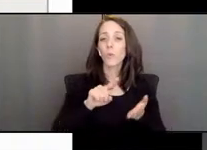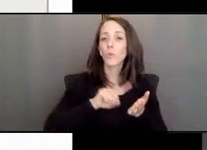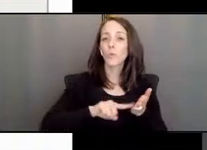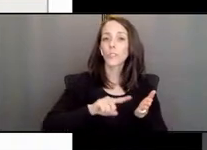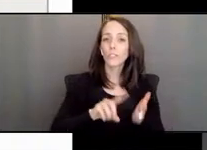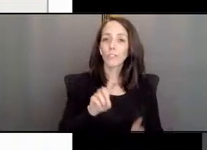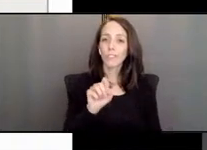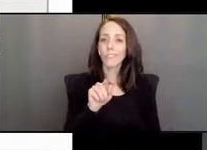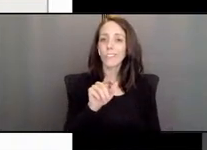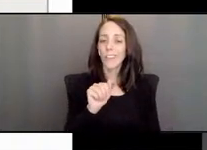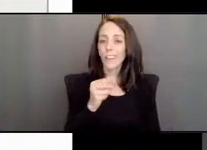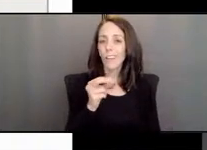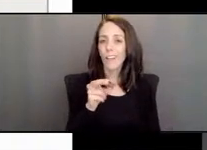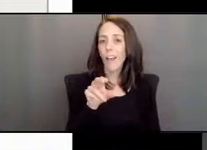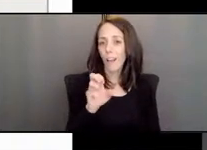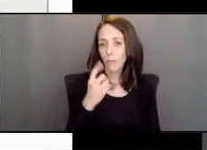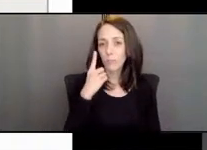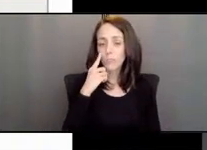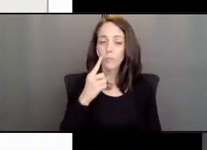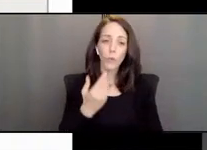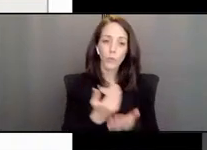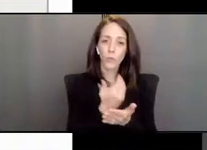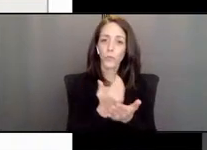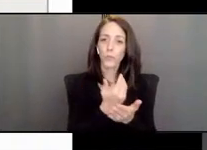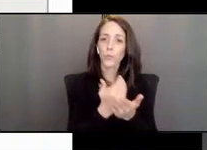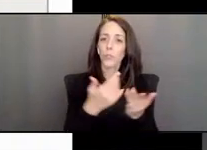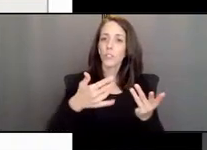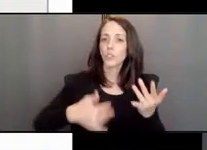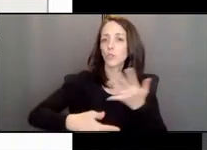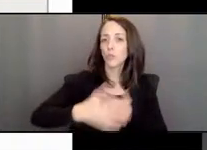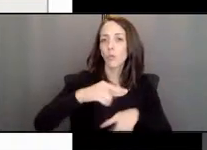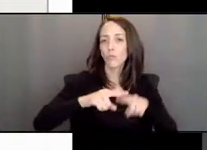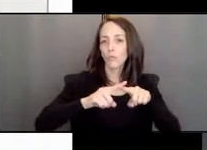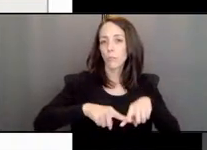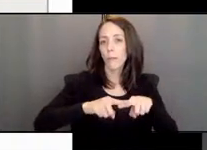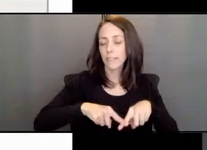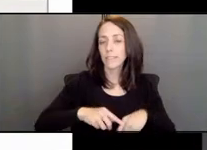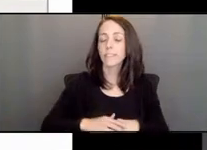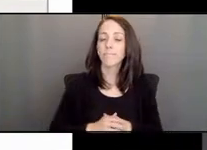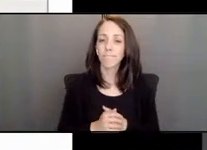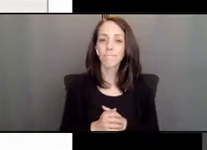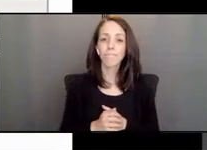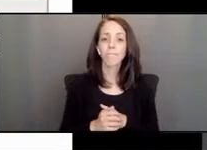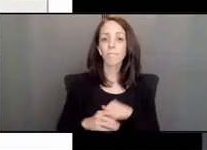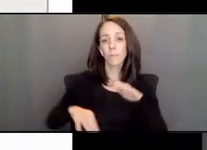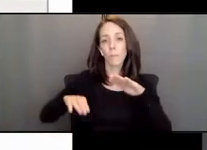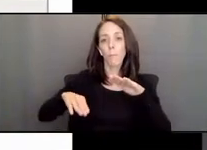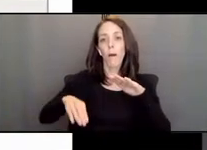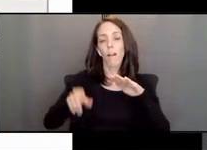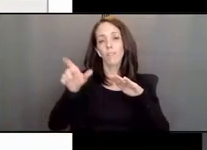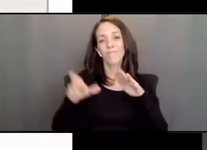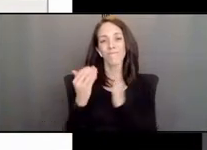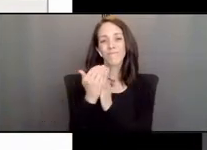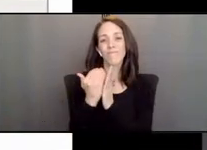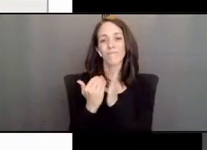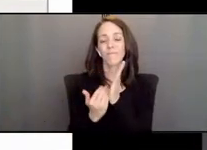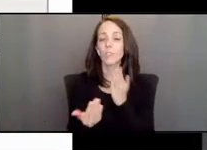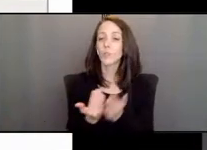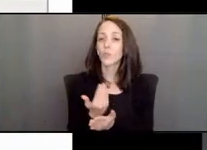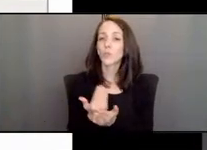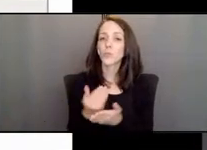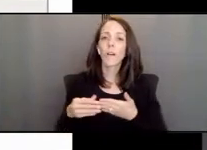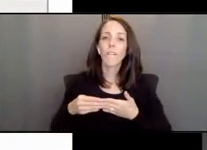data elements such as social determinants of health. At the bottom of the list, you'll notice a new objective, flexible